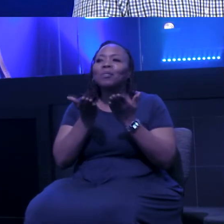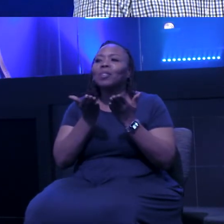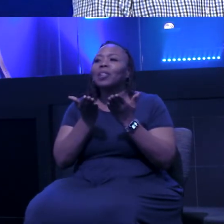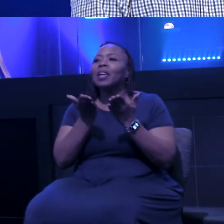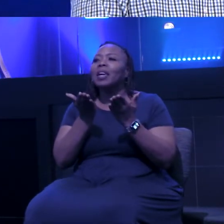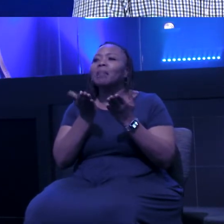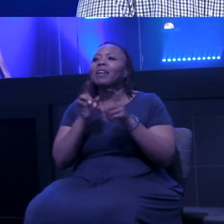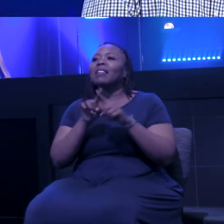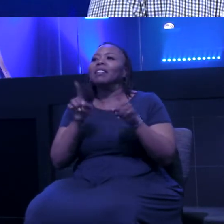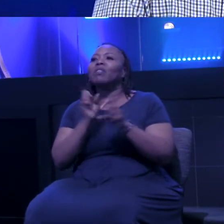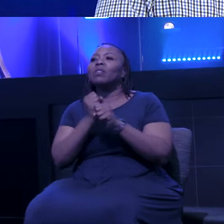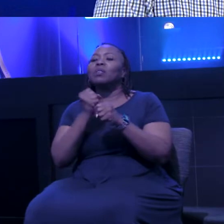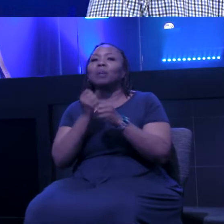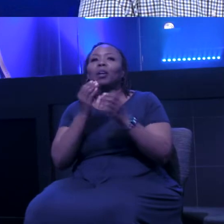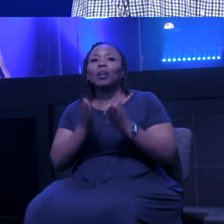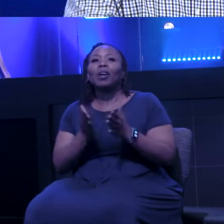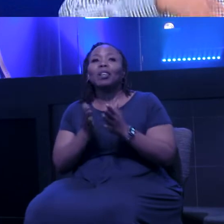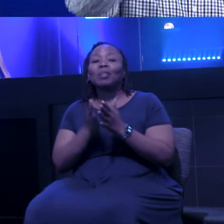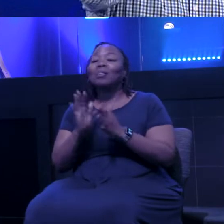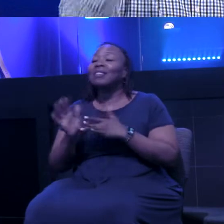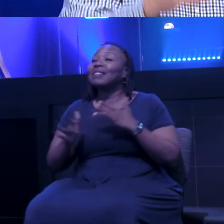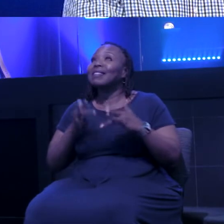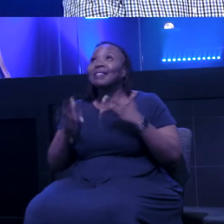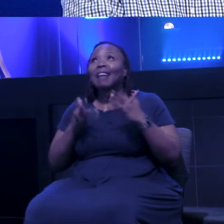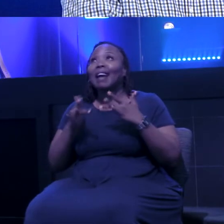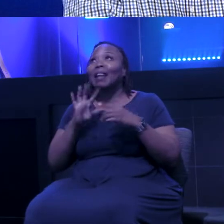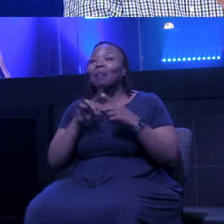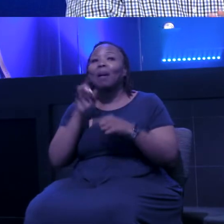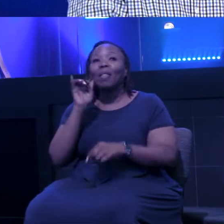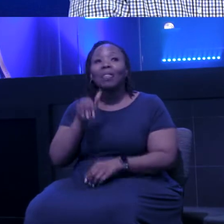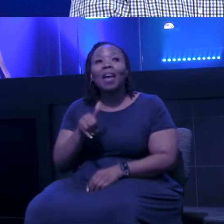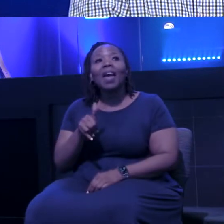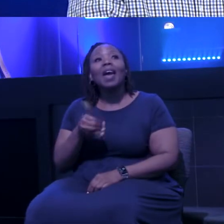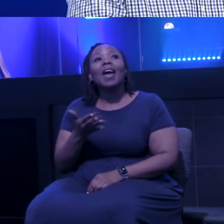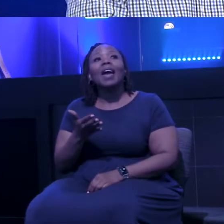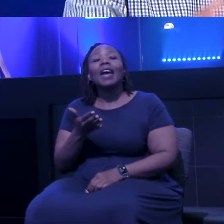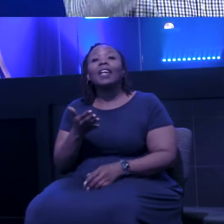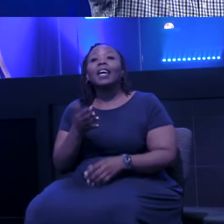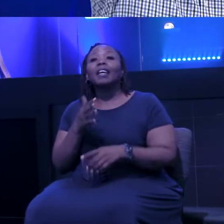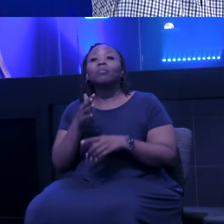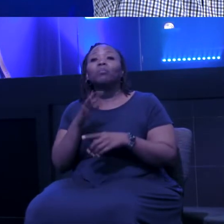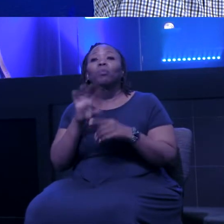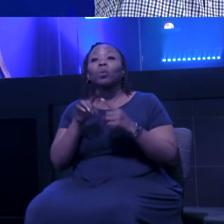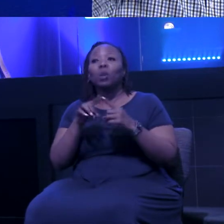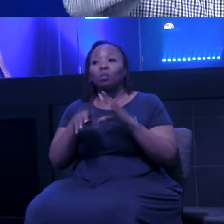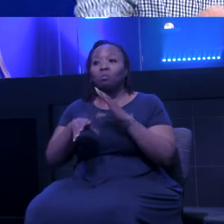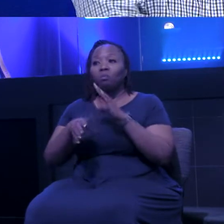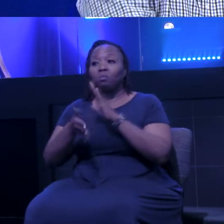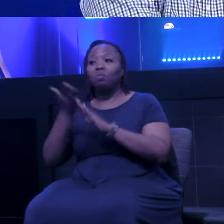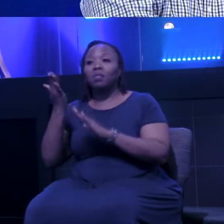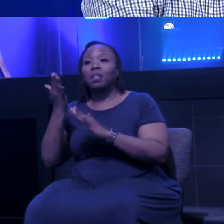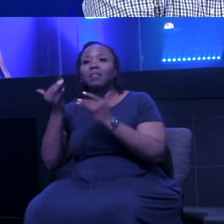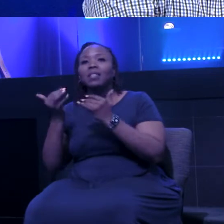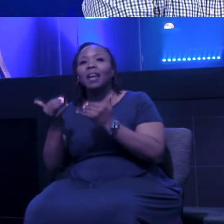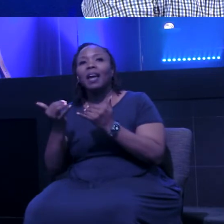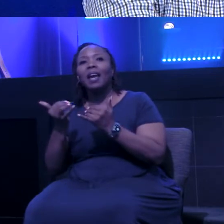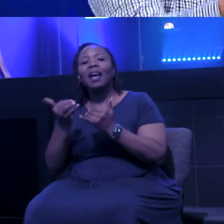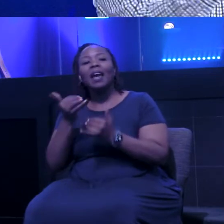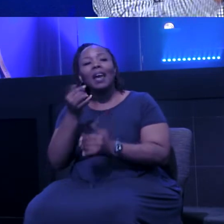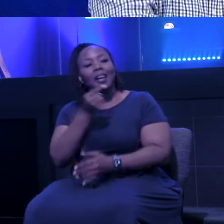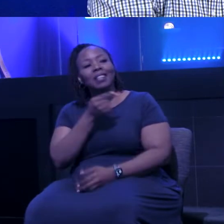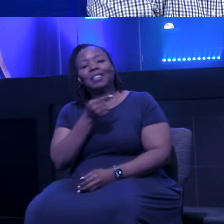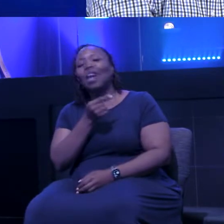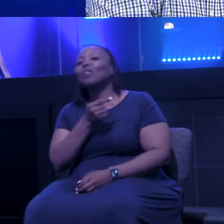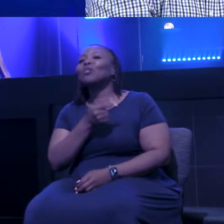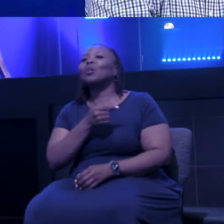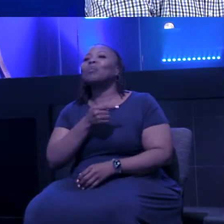we're really very, very excited about that. So there's that. And on your way out today, Gonzalo's going to be at the column, and you're going to be